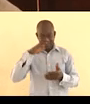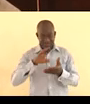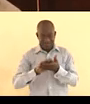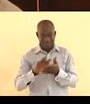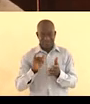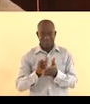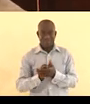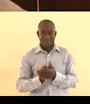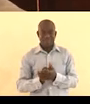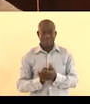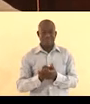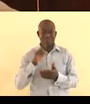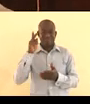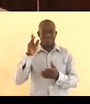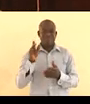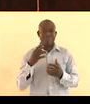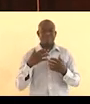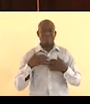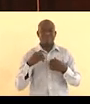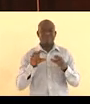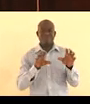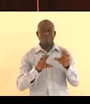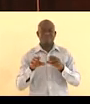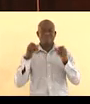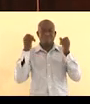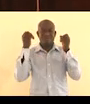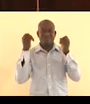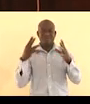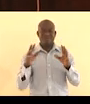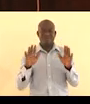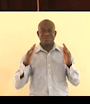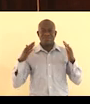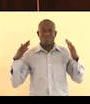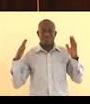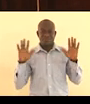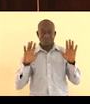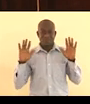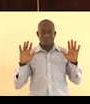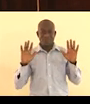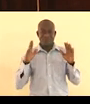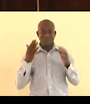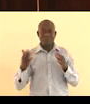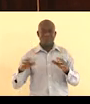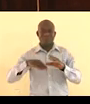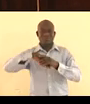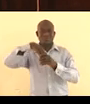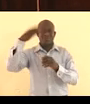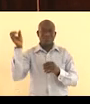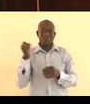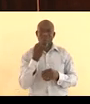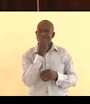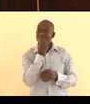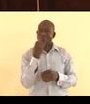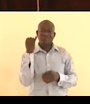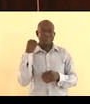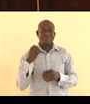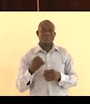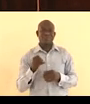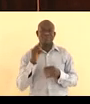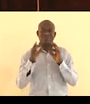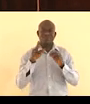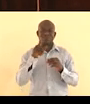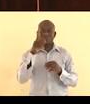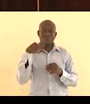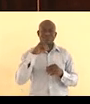they believe that he has done so many miracles outside Israel. If he was